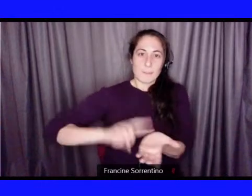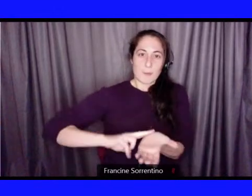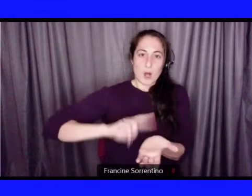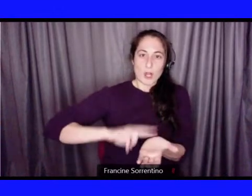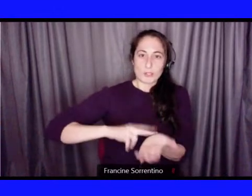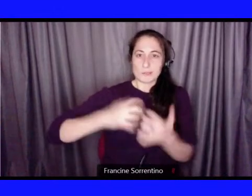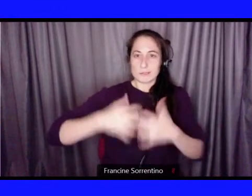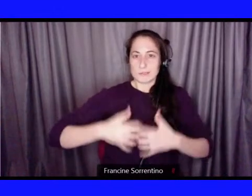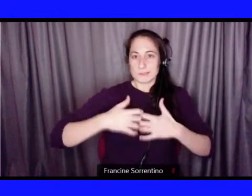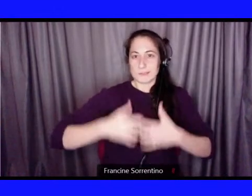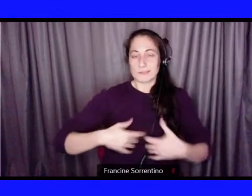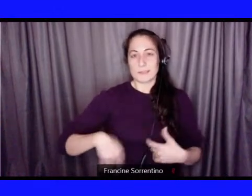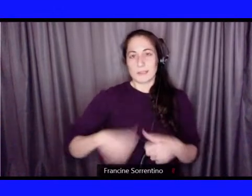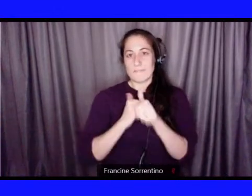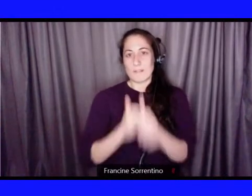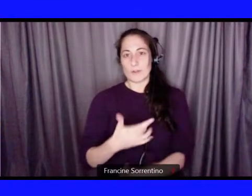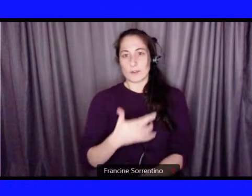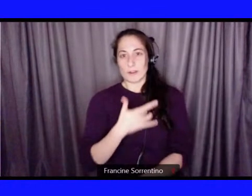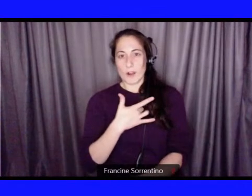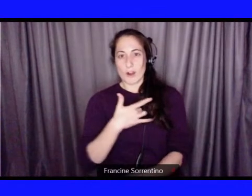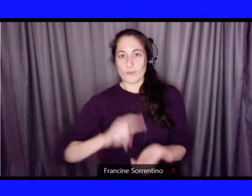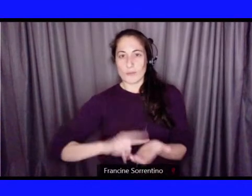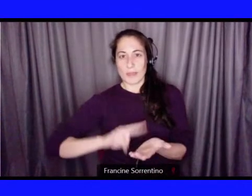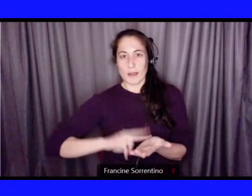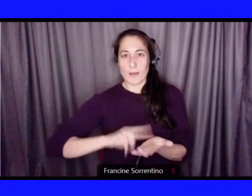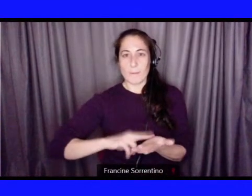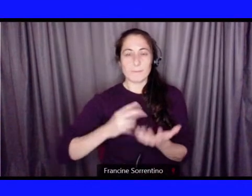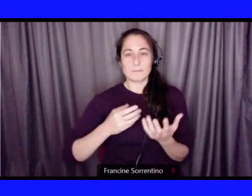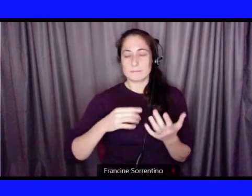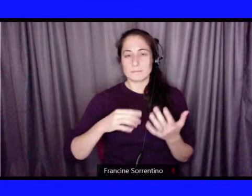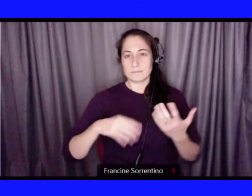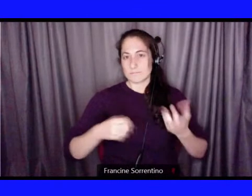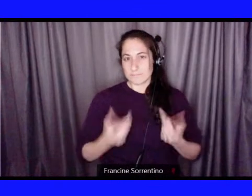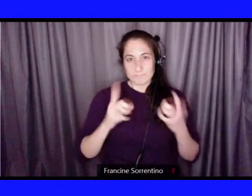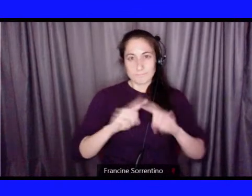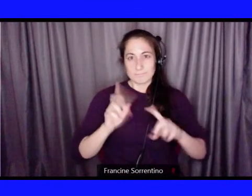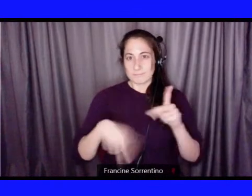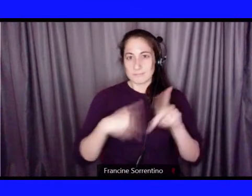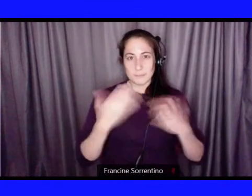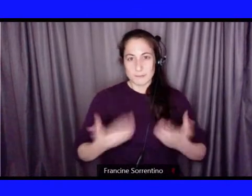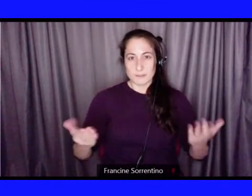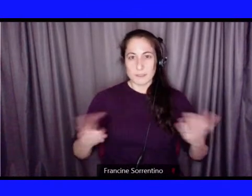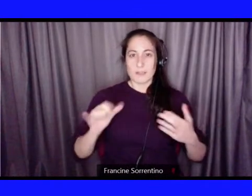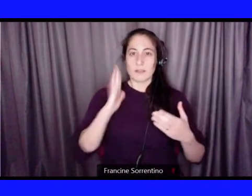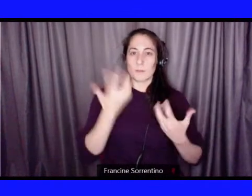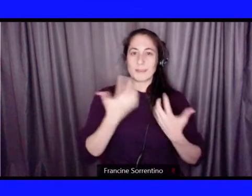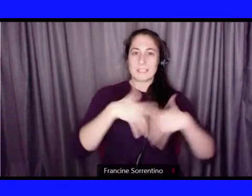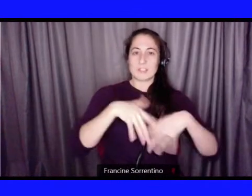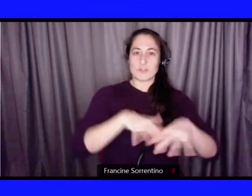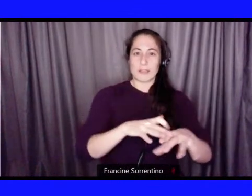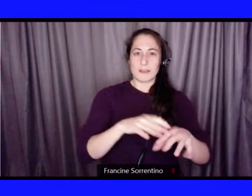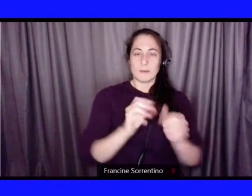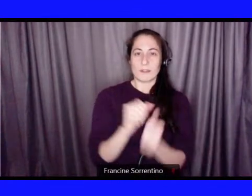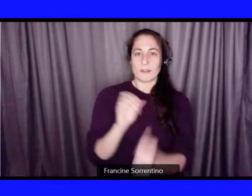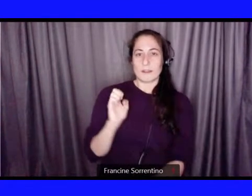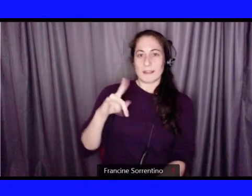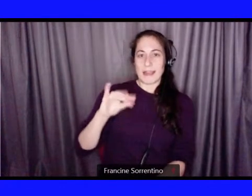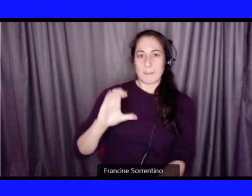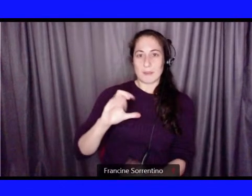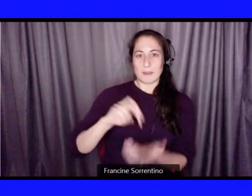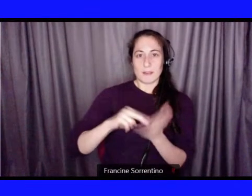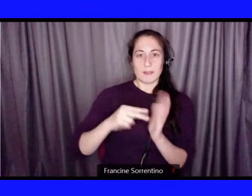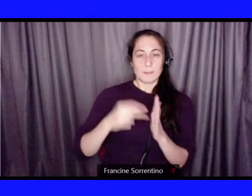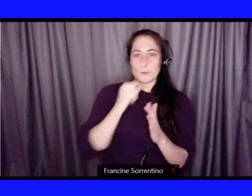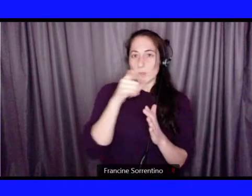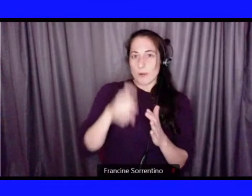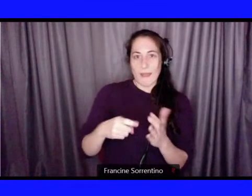30 patients on a floor to see small trends, right? Whereas a computer algorithm could pick up a